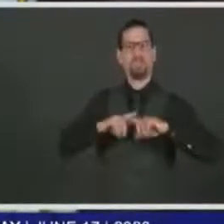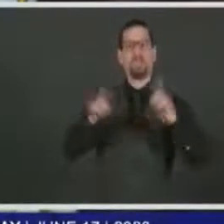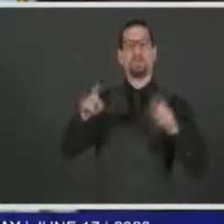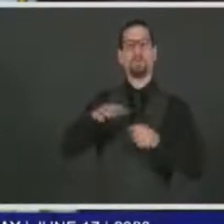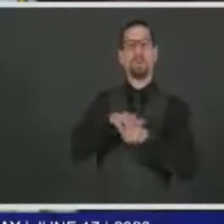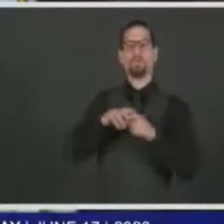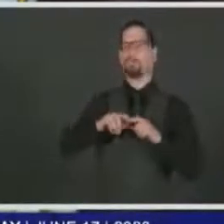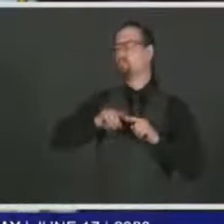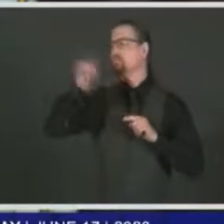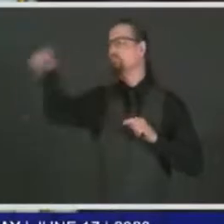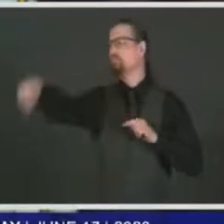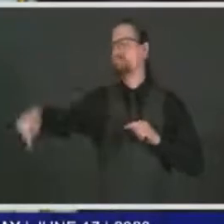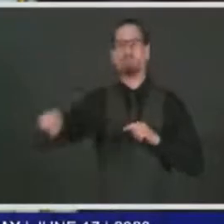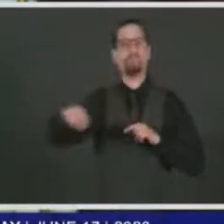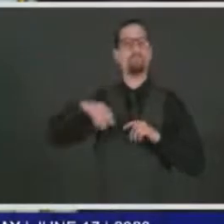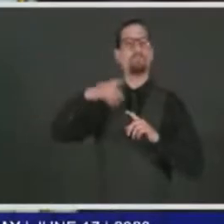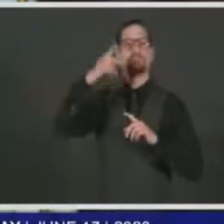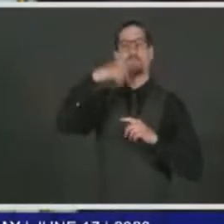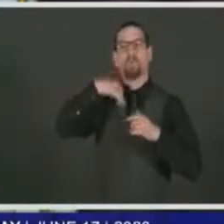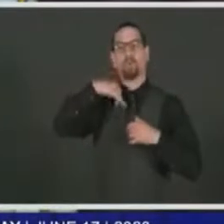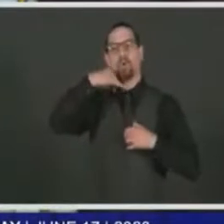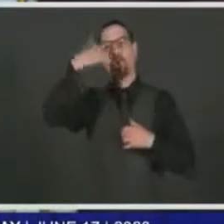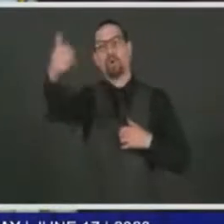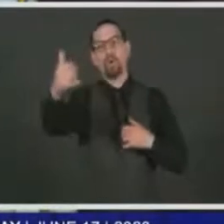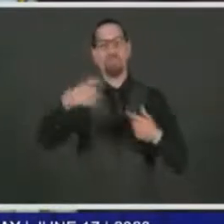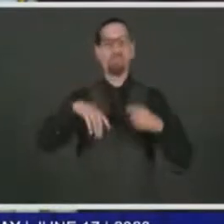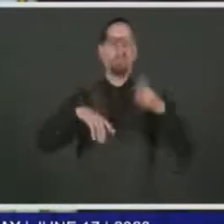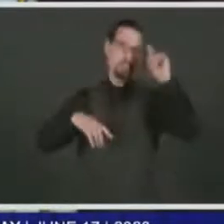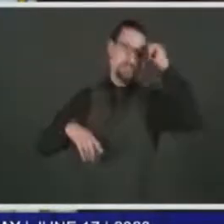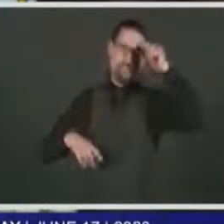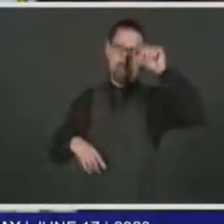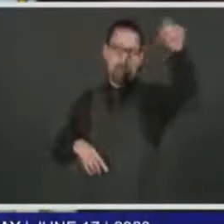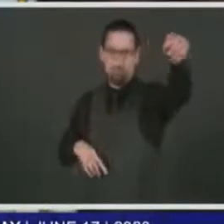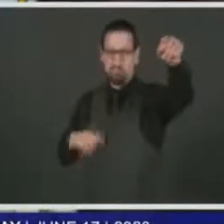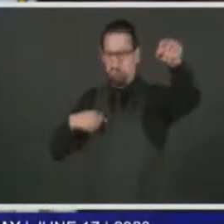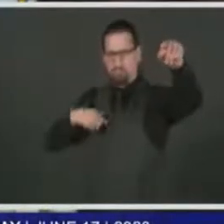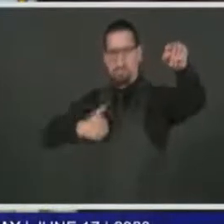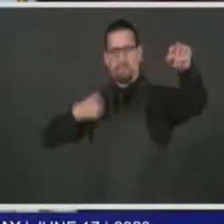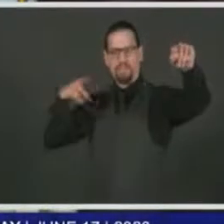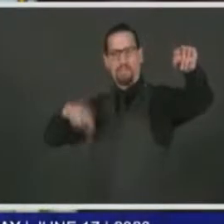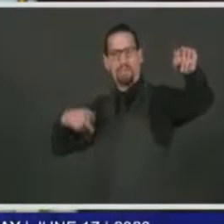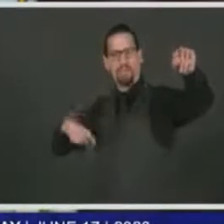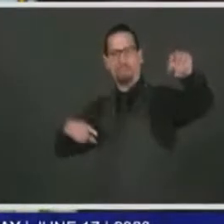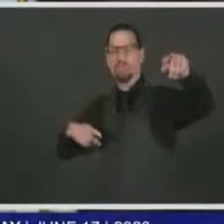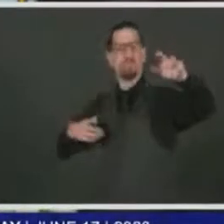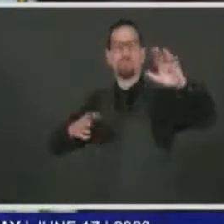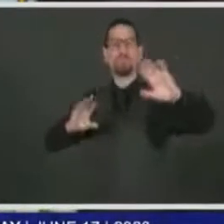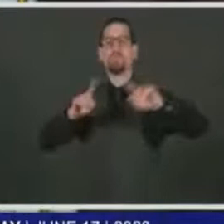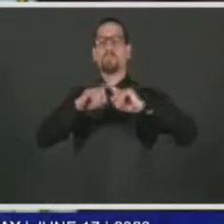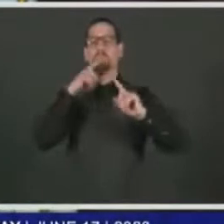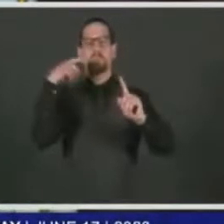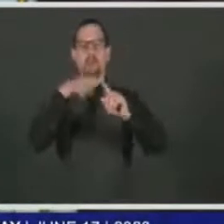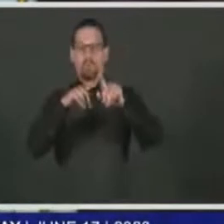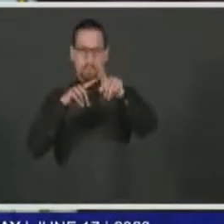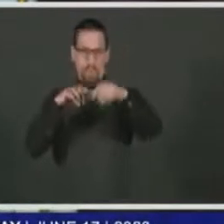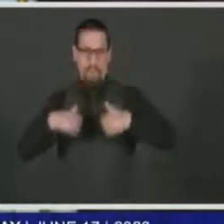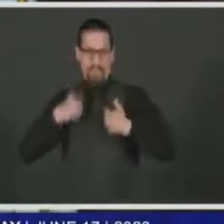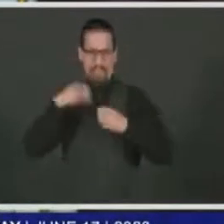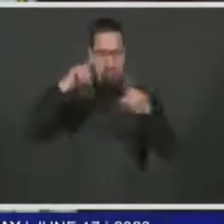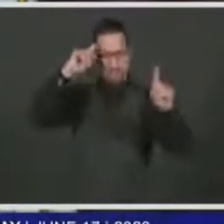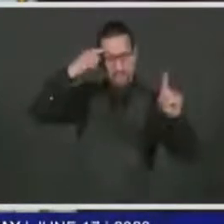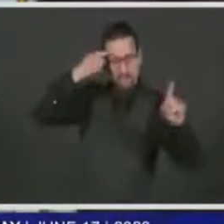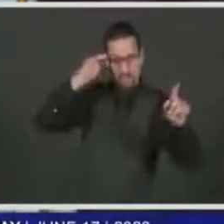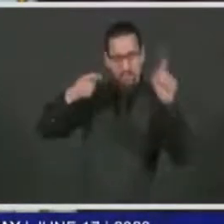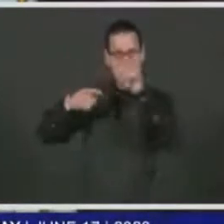live in Pawtucket, if you live in Woonsocket, if you feel sick, if you think you've been near someone who